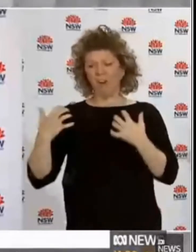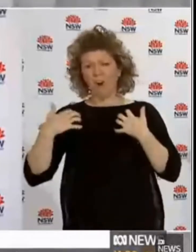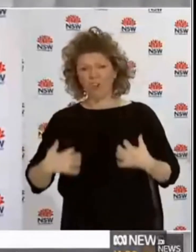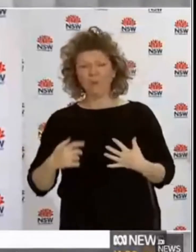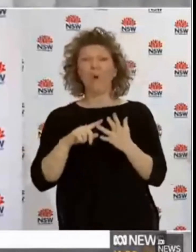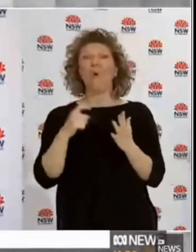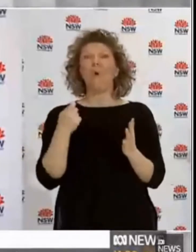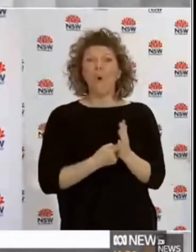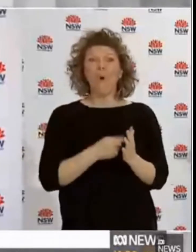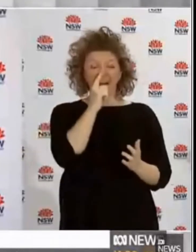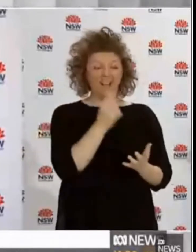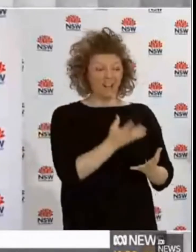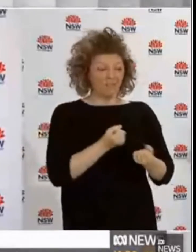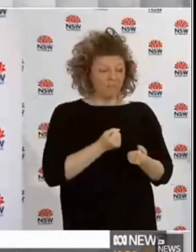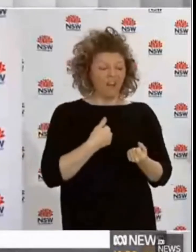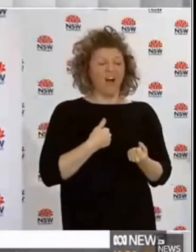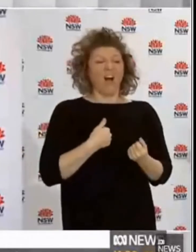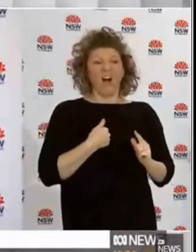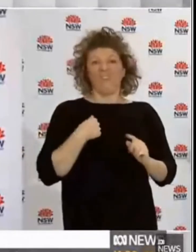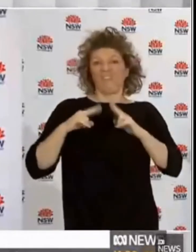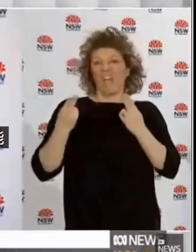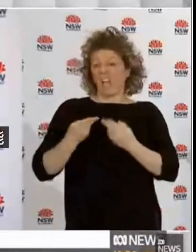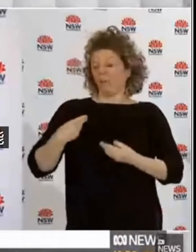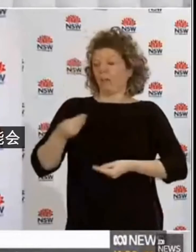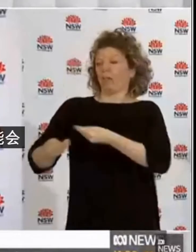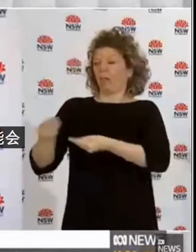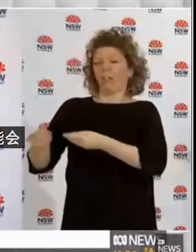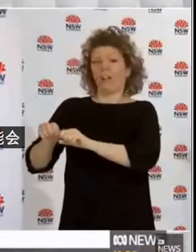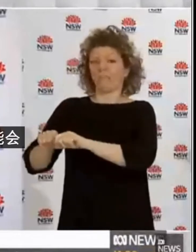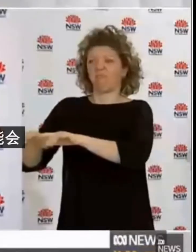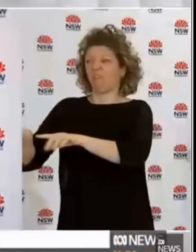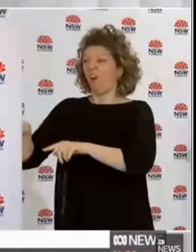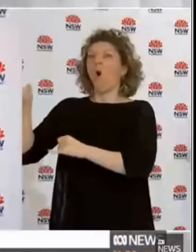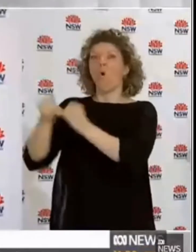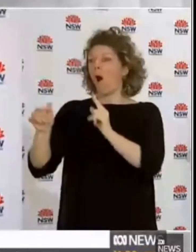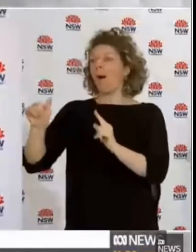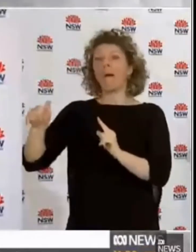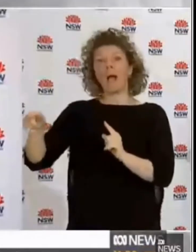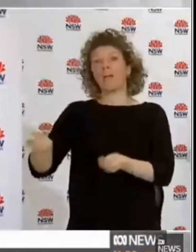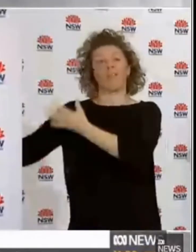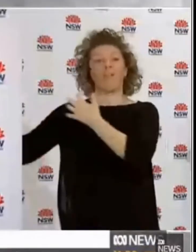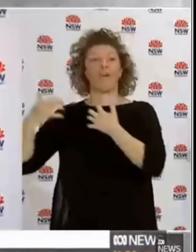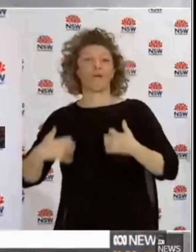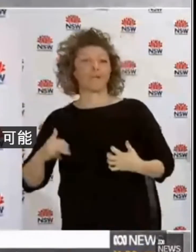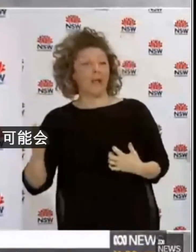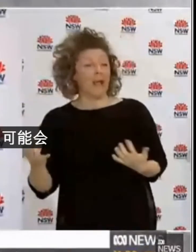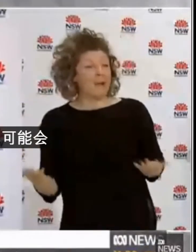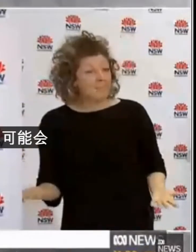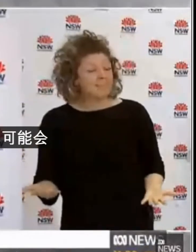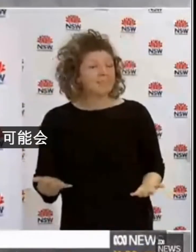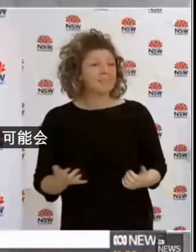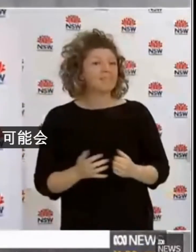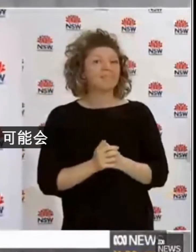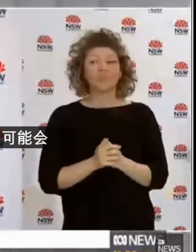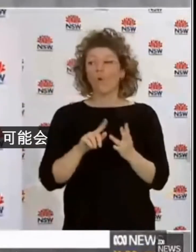of your relatives, and those relatives may well end up, as you may, in hospital, and of course may